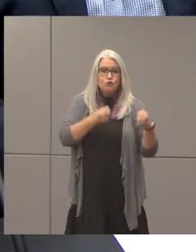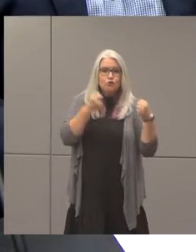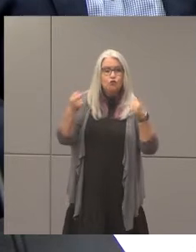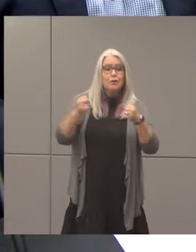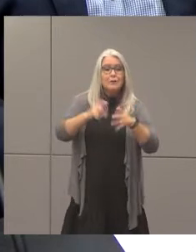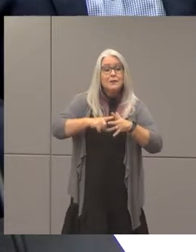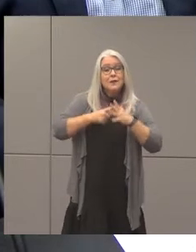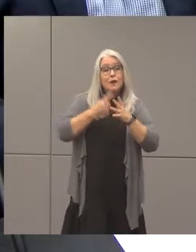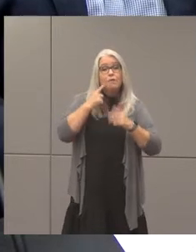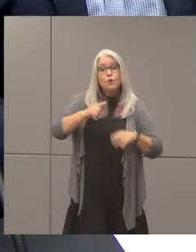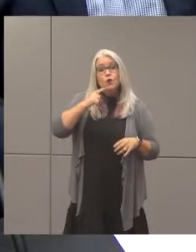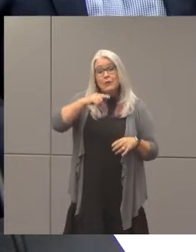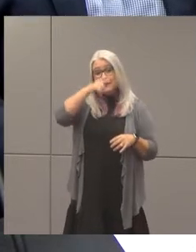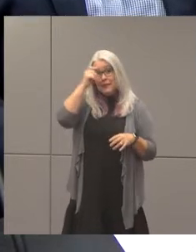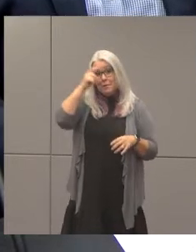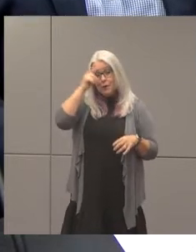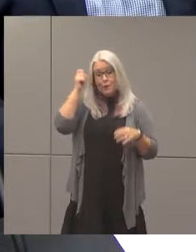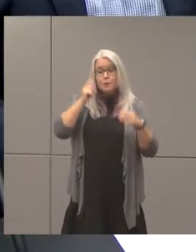summer.